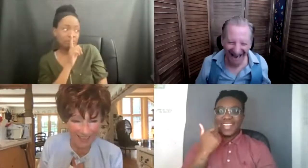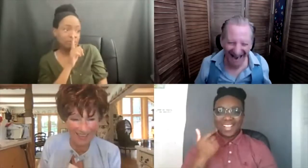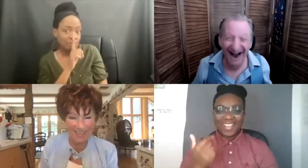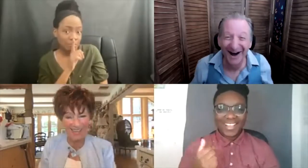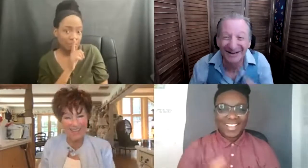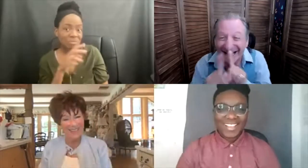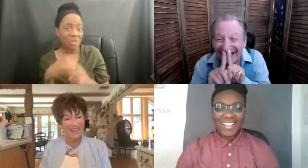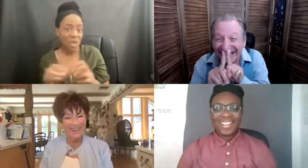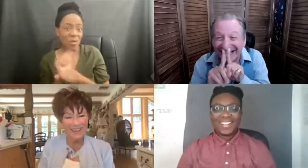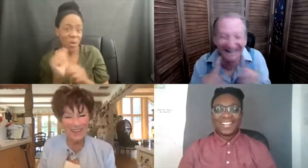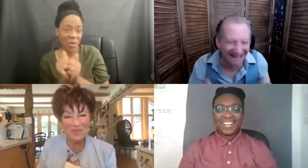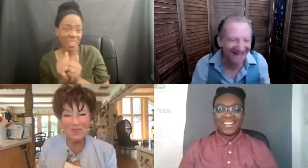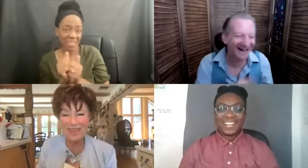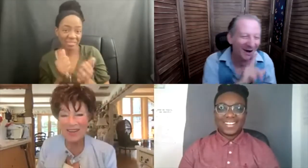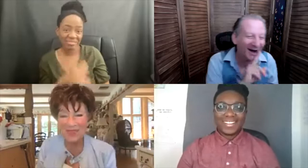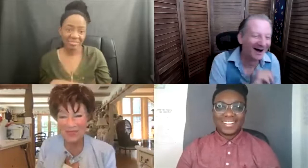okay?